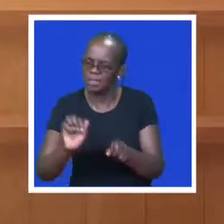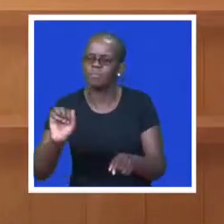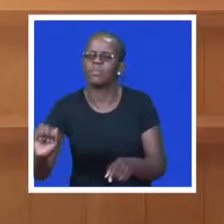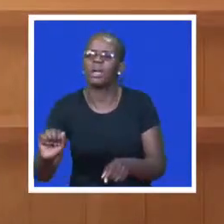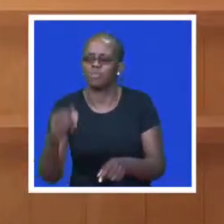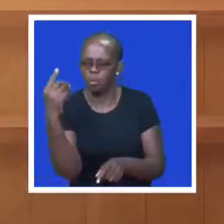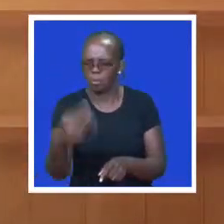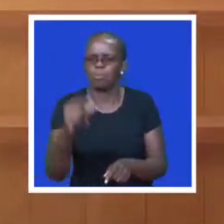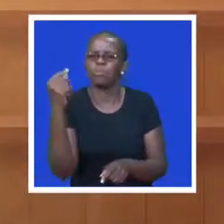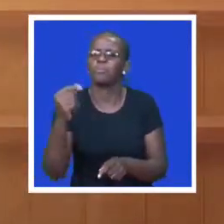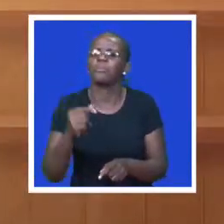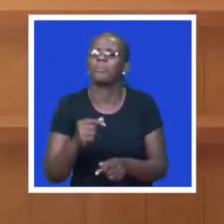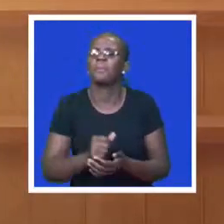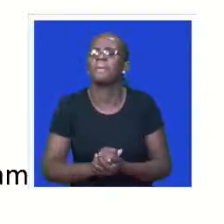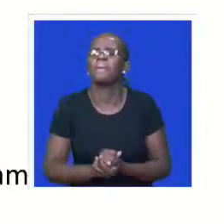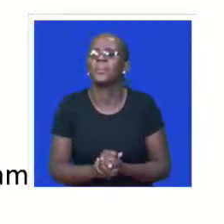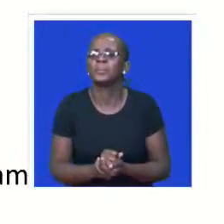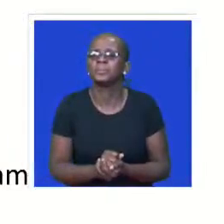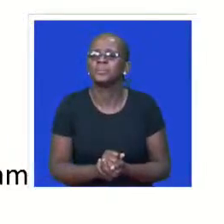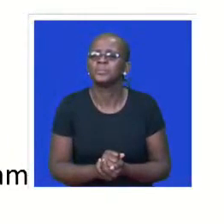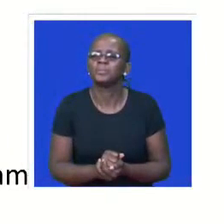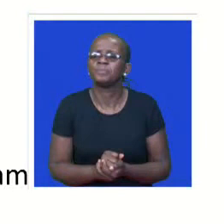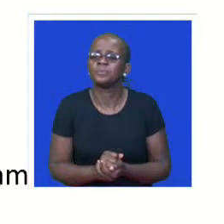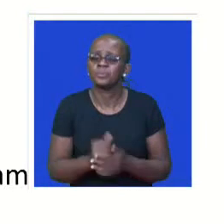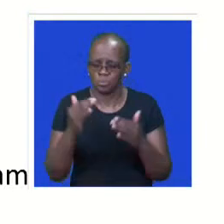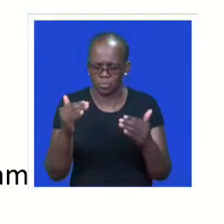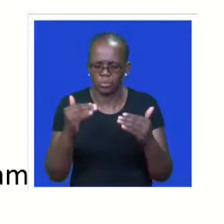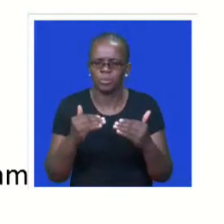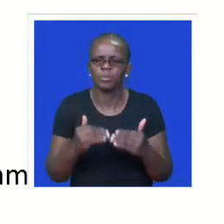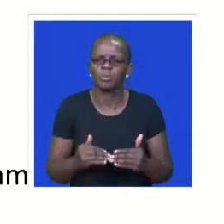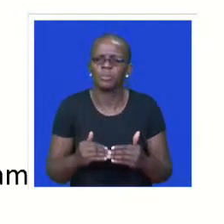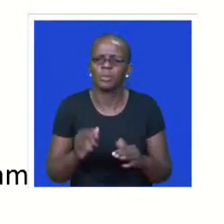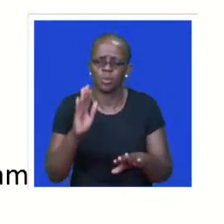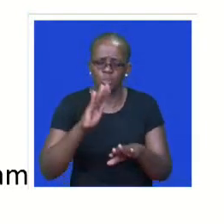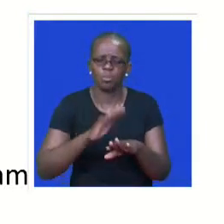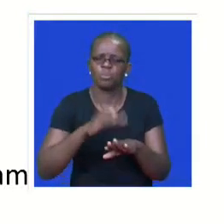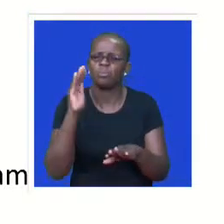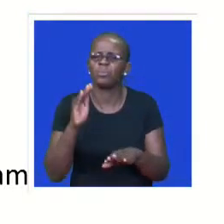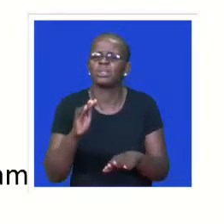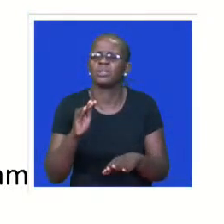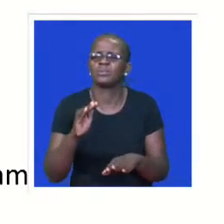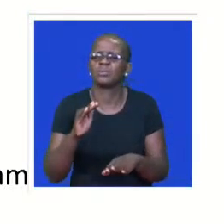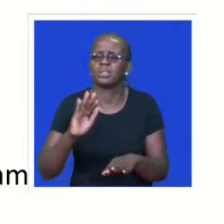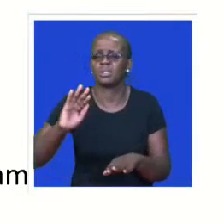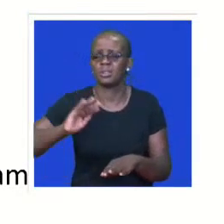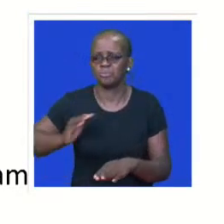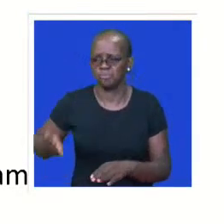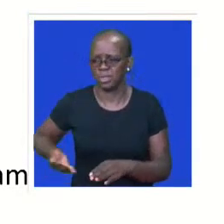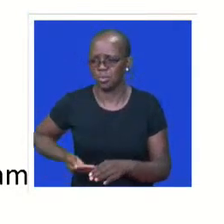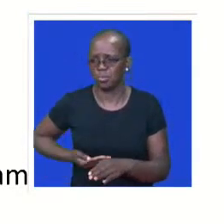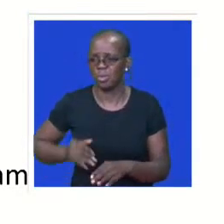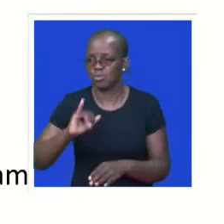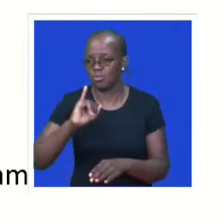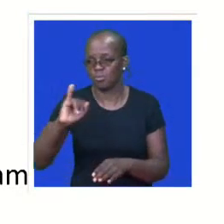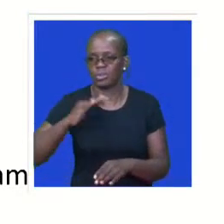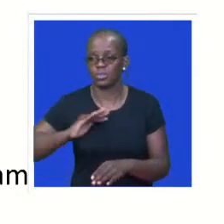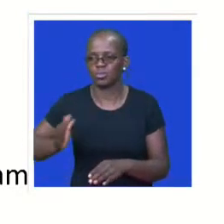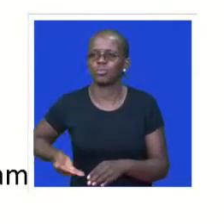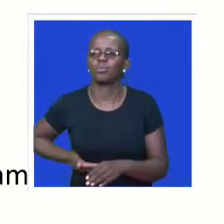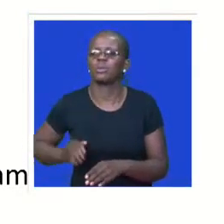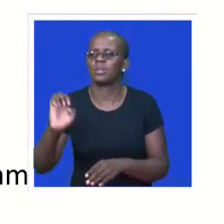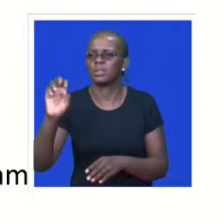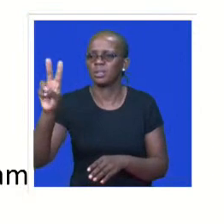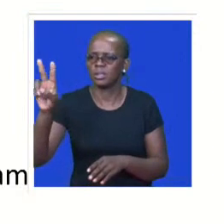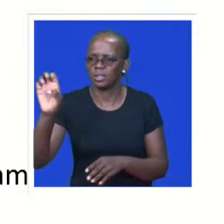it, dear Lena. So now let's move on to the punishment or the curses of the woman. So the woman